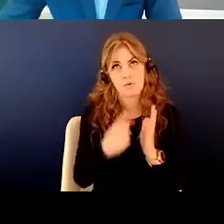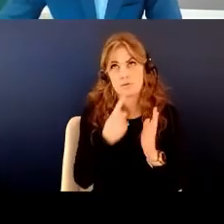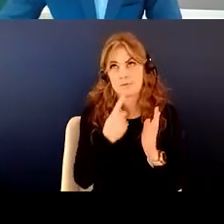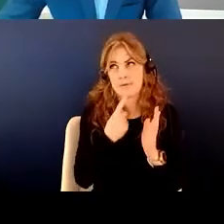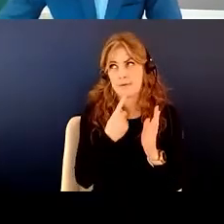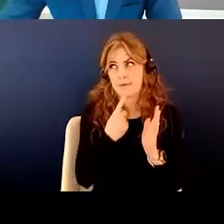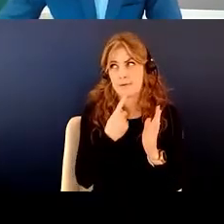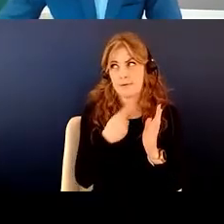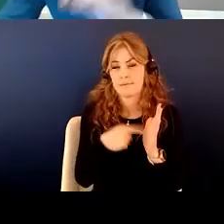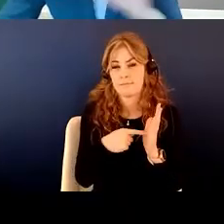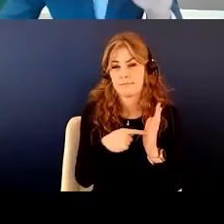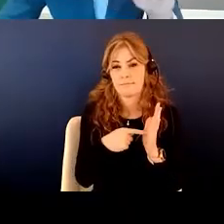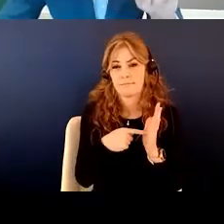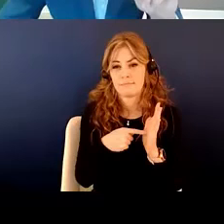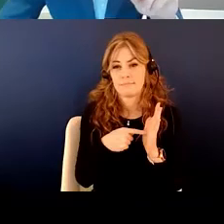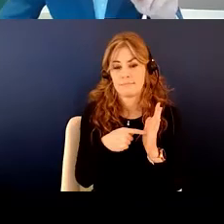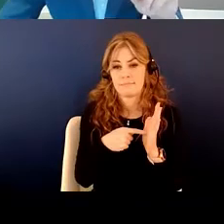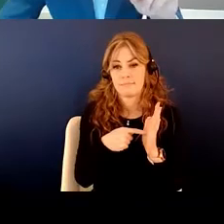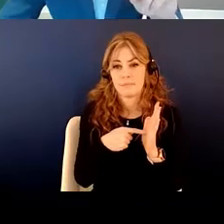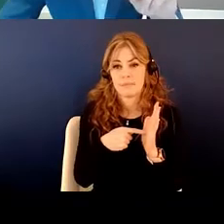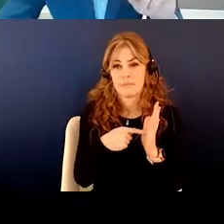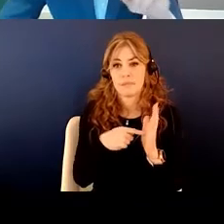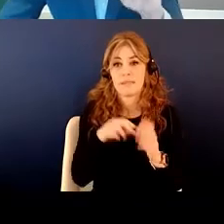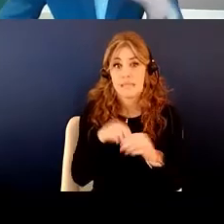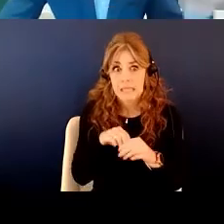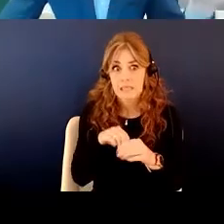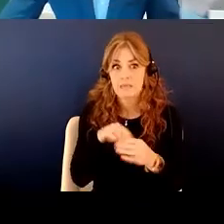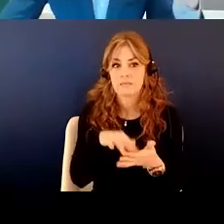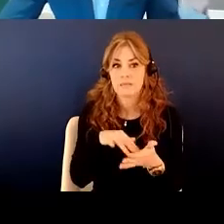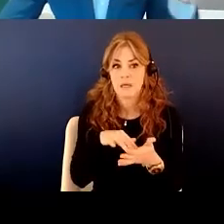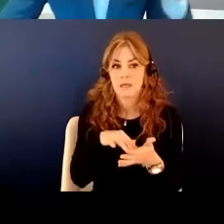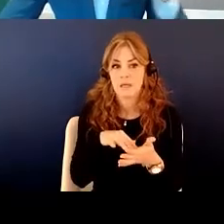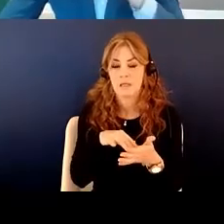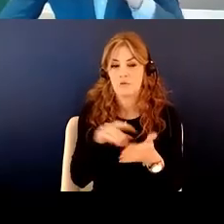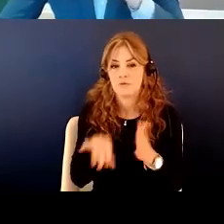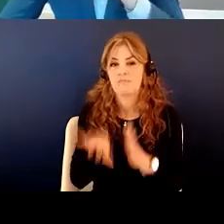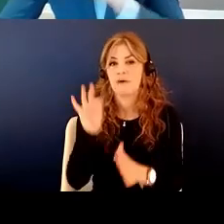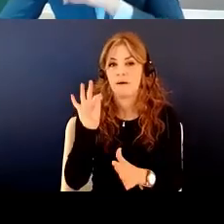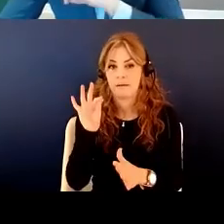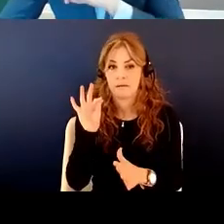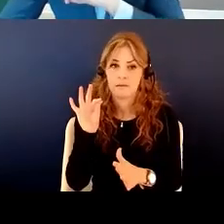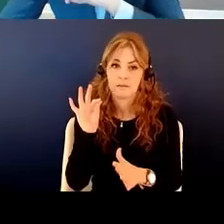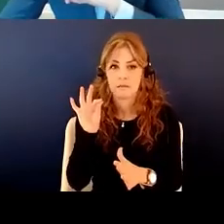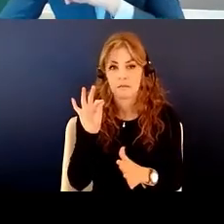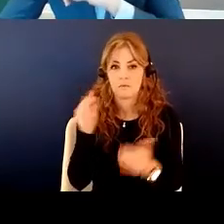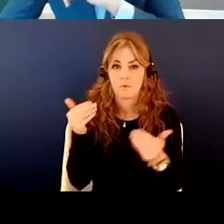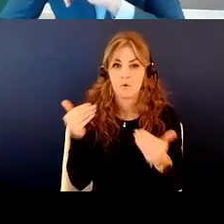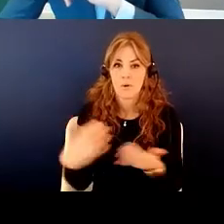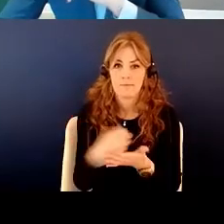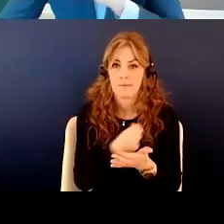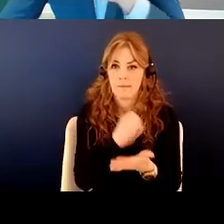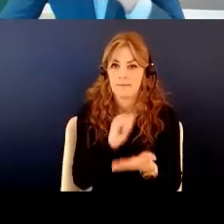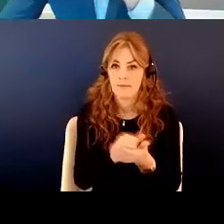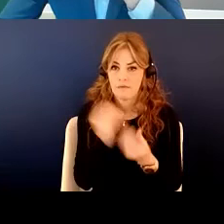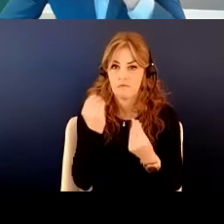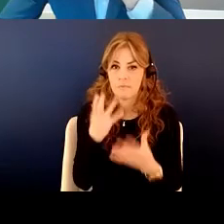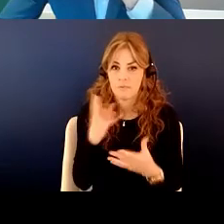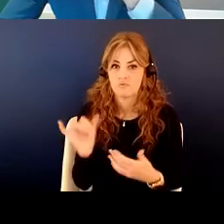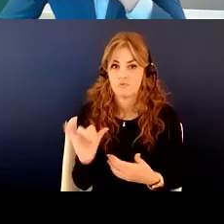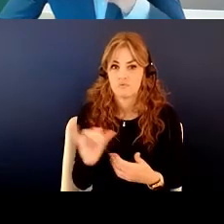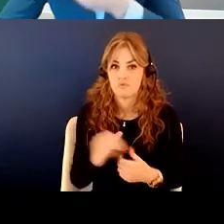sizes in the text of the study. So you can go ahead and we'd go ahead and collect that information as well.